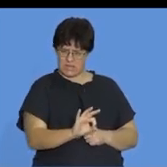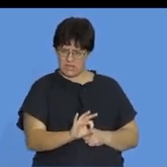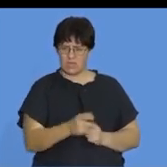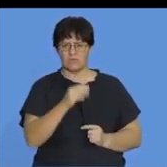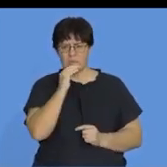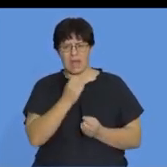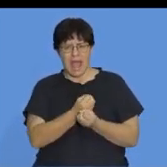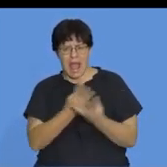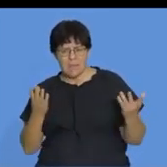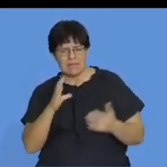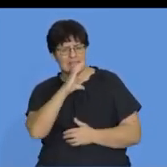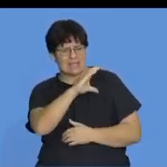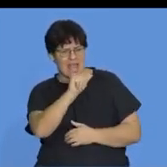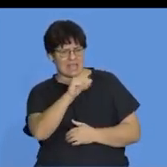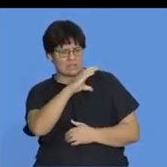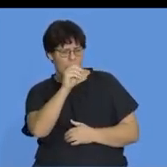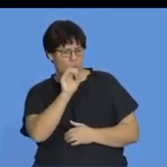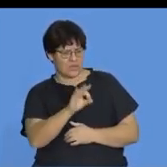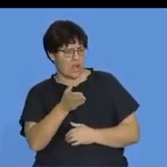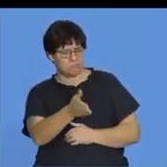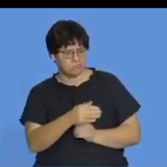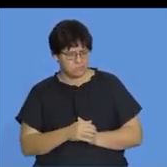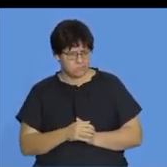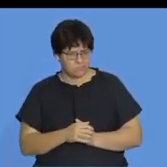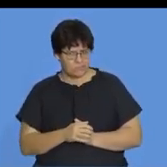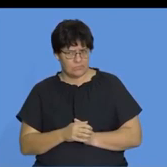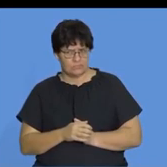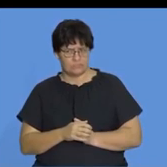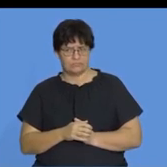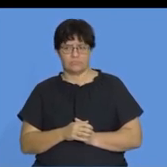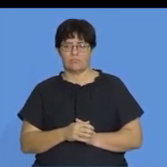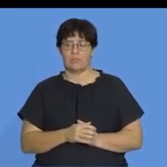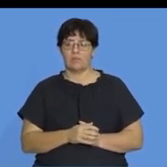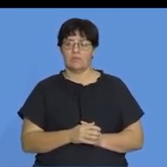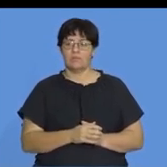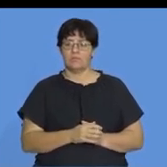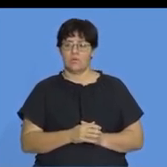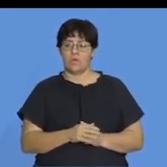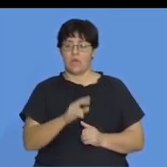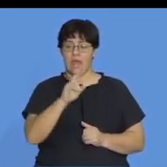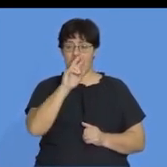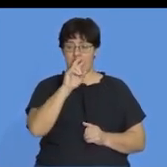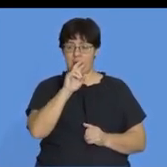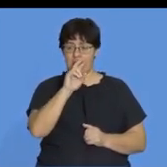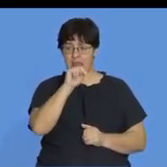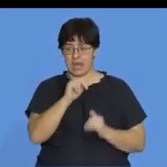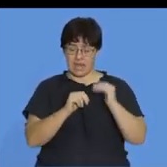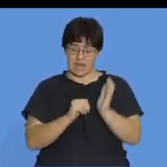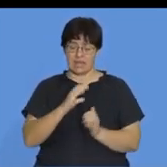many moles of calcium carbonate are present. So the moles of calcium